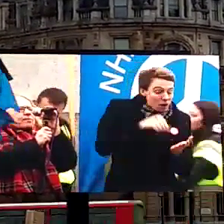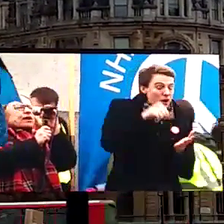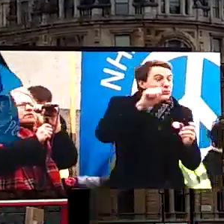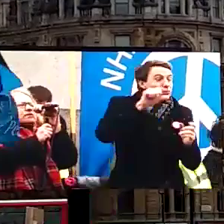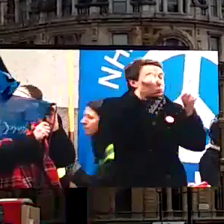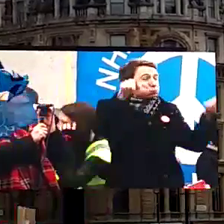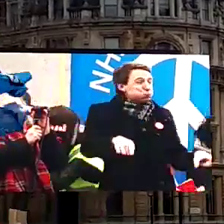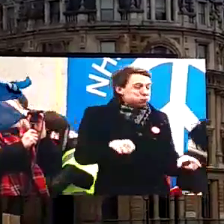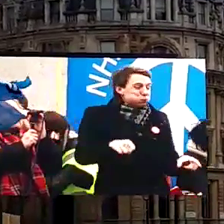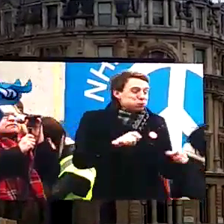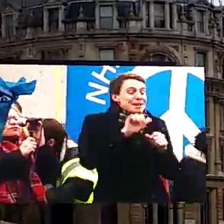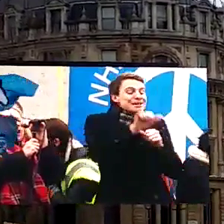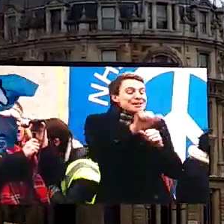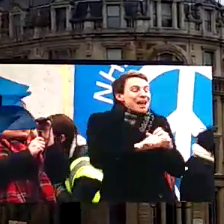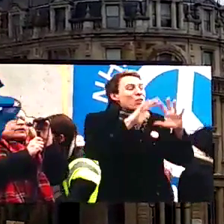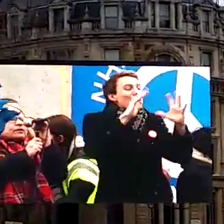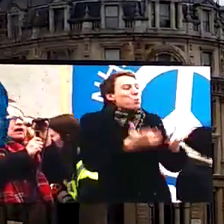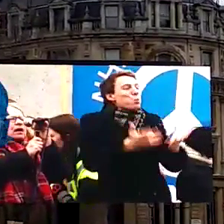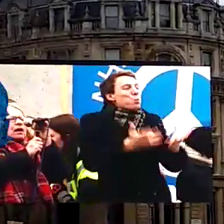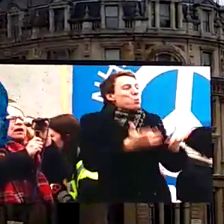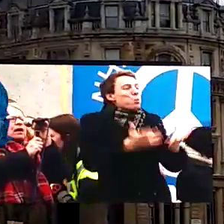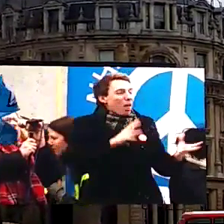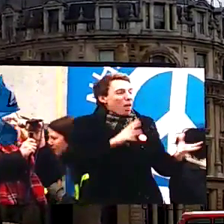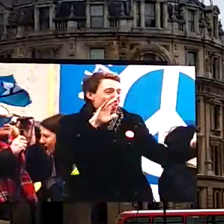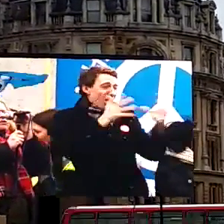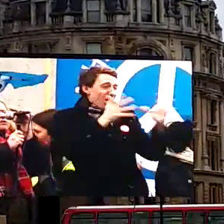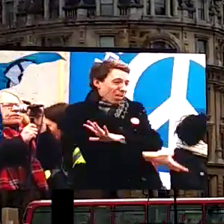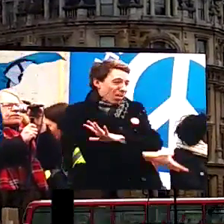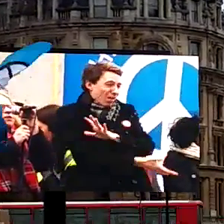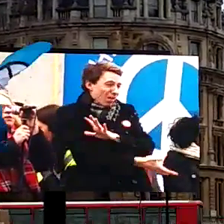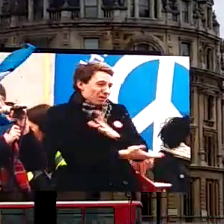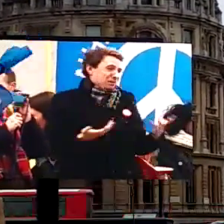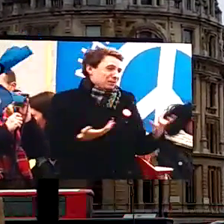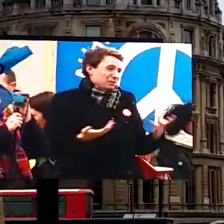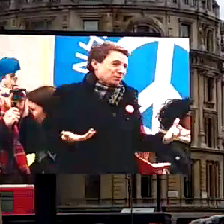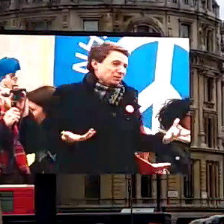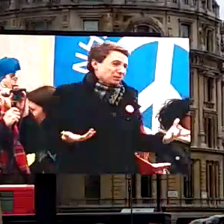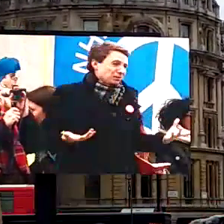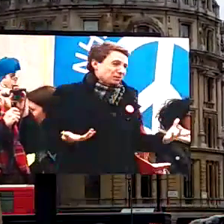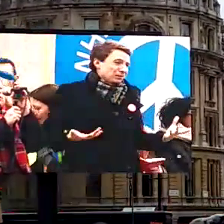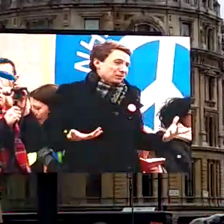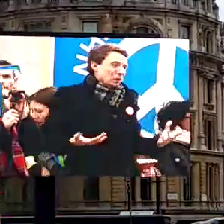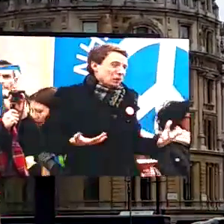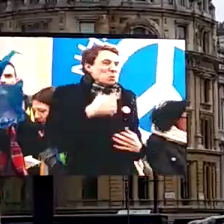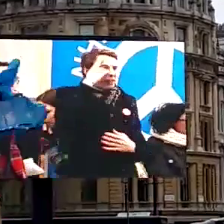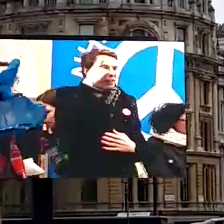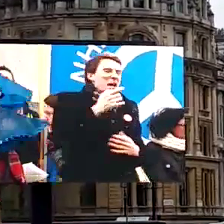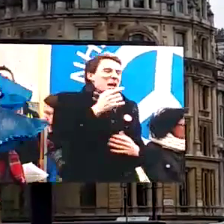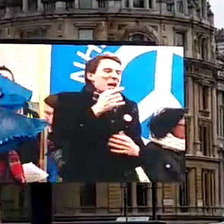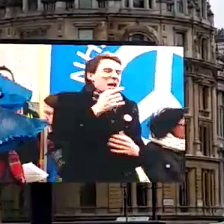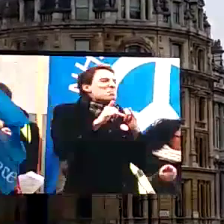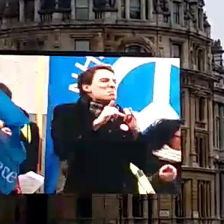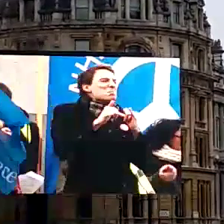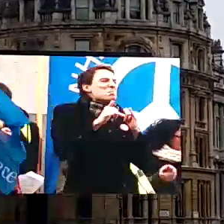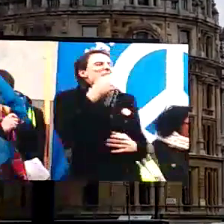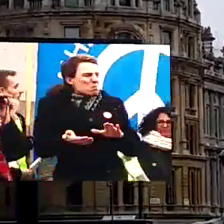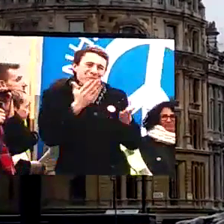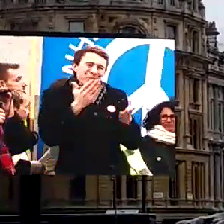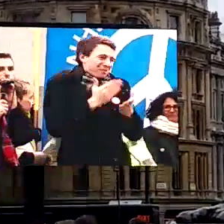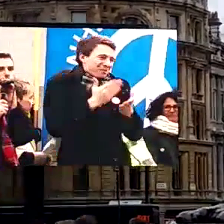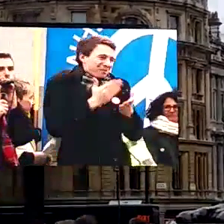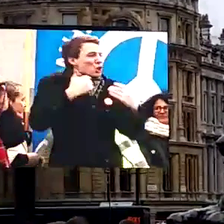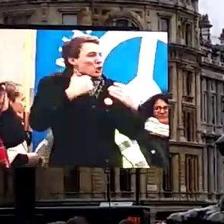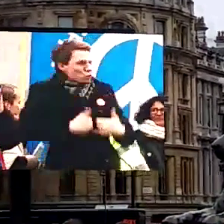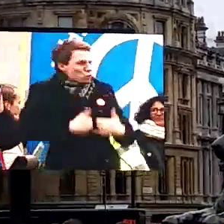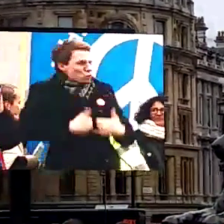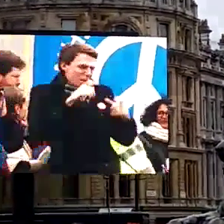happens. Because it will be the destruction, not just for a few thousand or a few hundred thousand, but